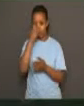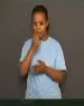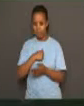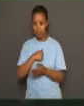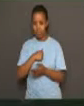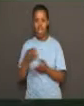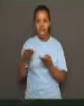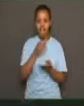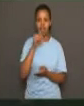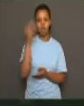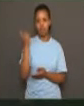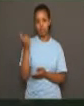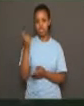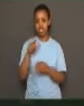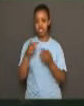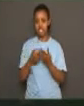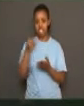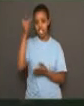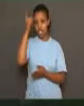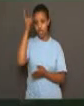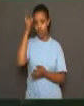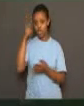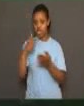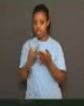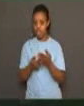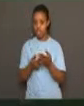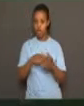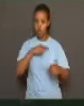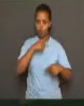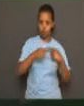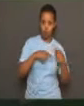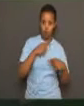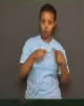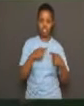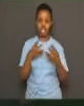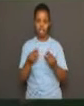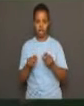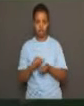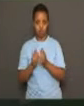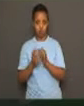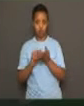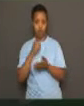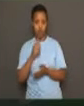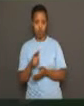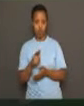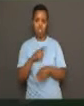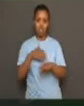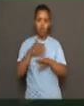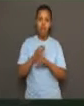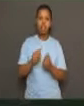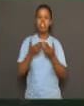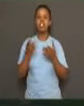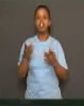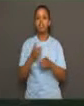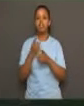It was Charles Darwin who observed how this process of evolution happens over time.